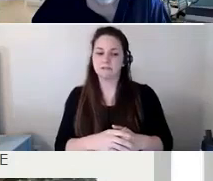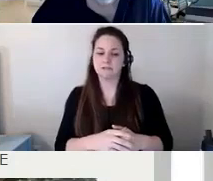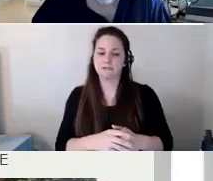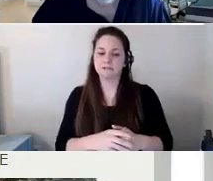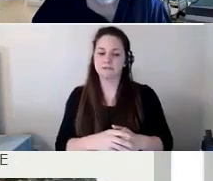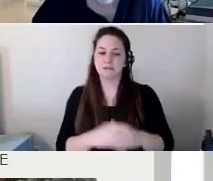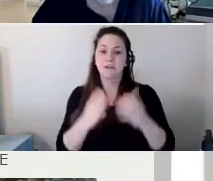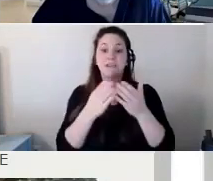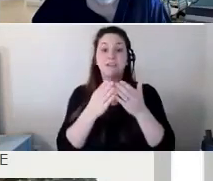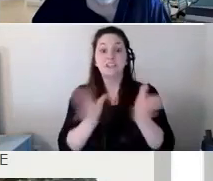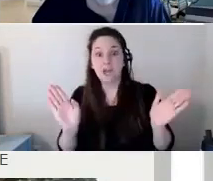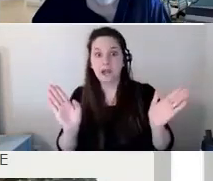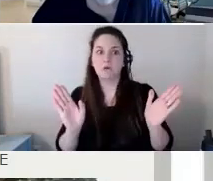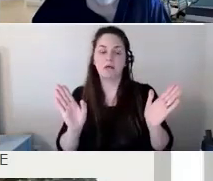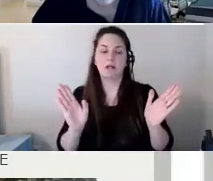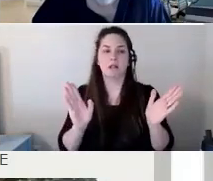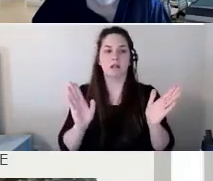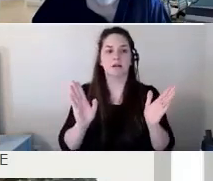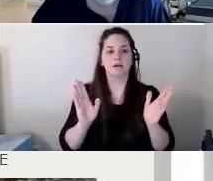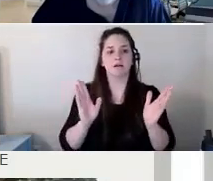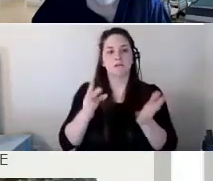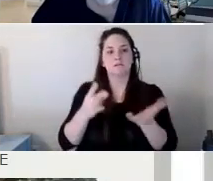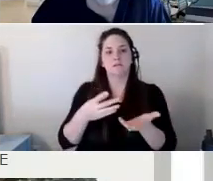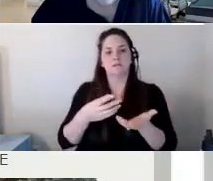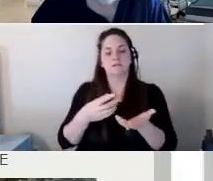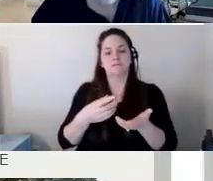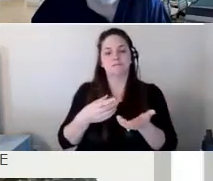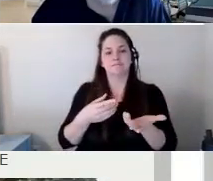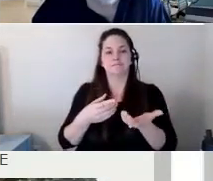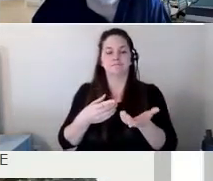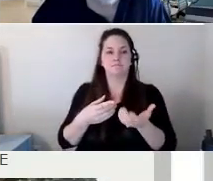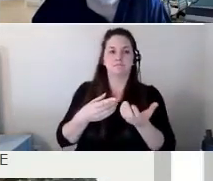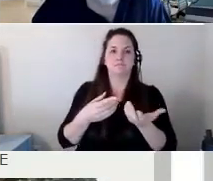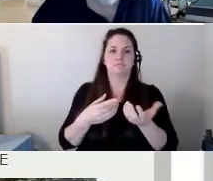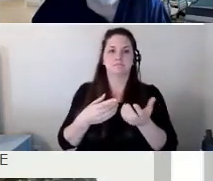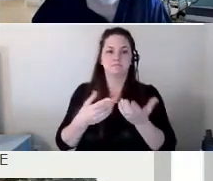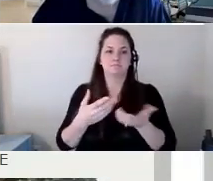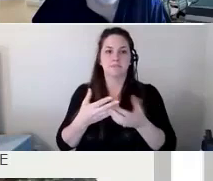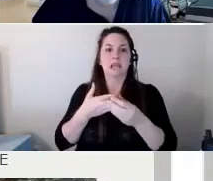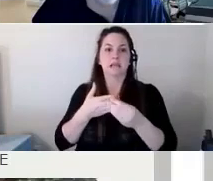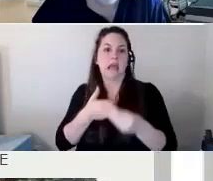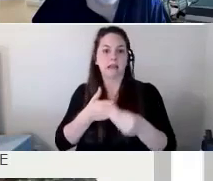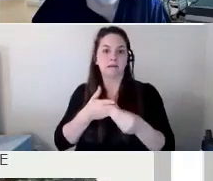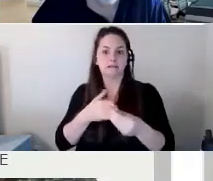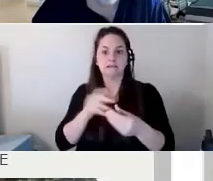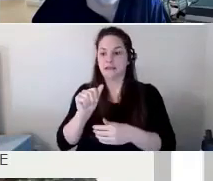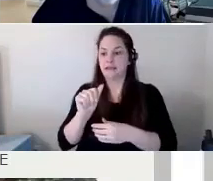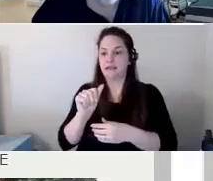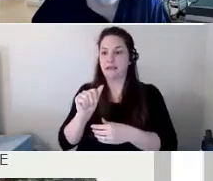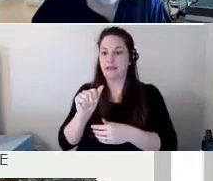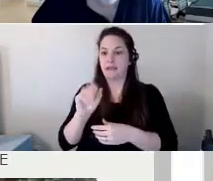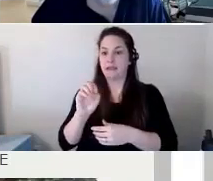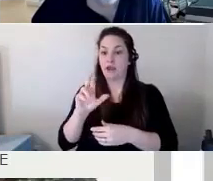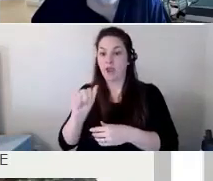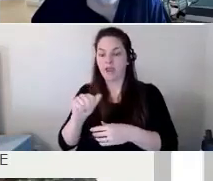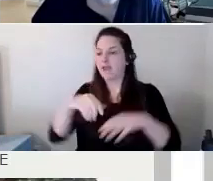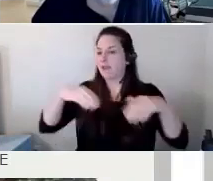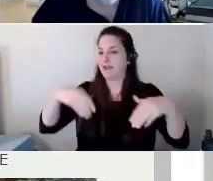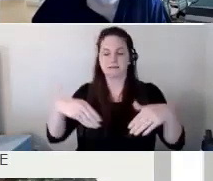The general guidance that AERA, that has guided AERA, has actually not changed in